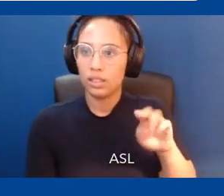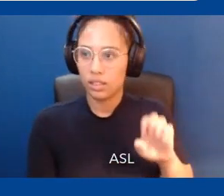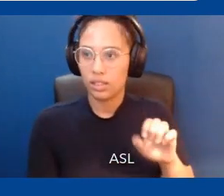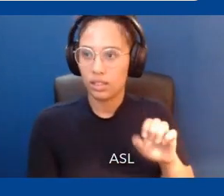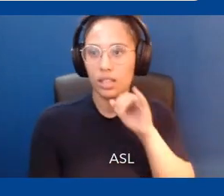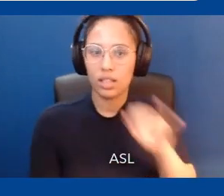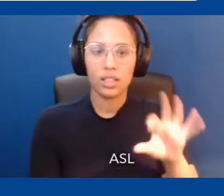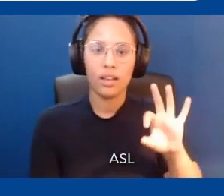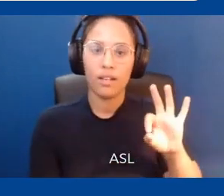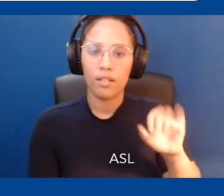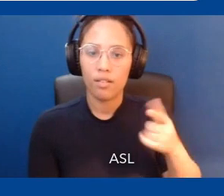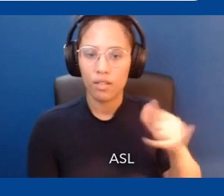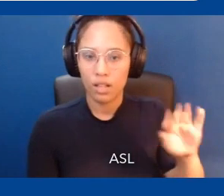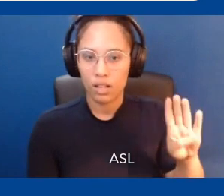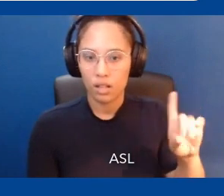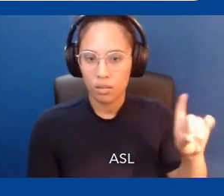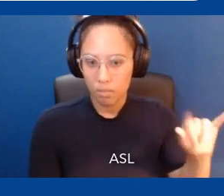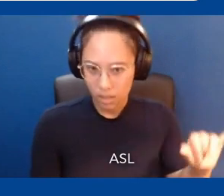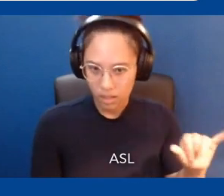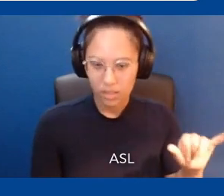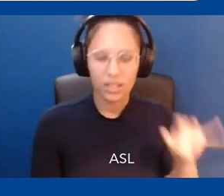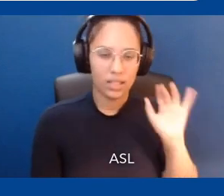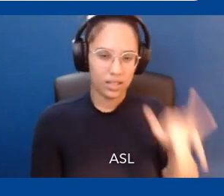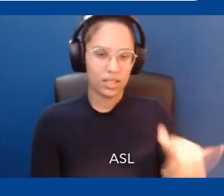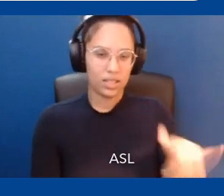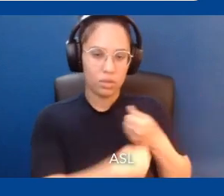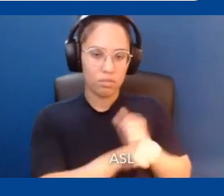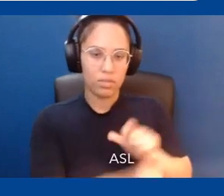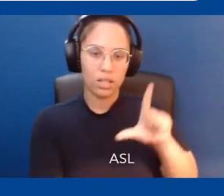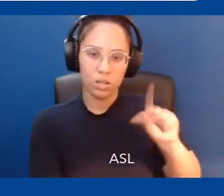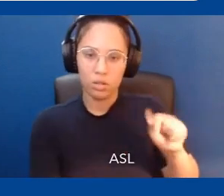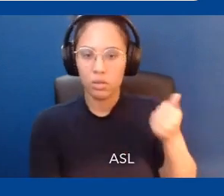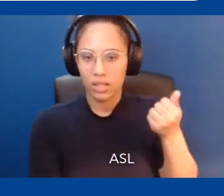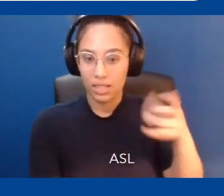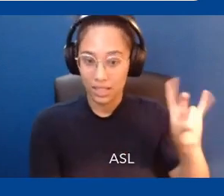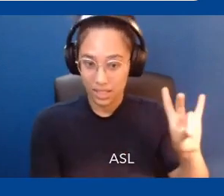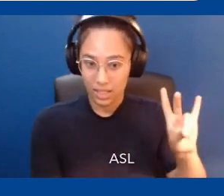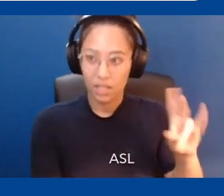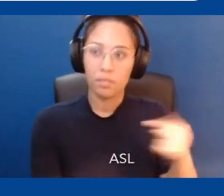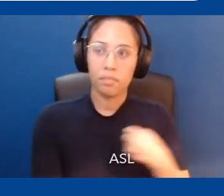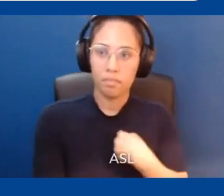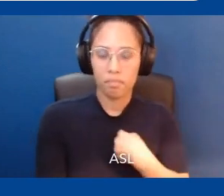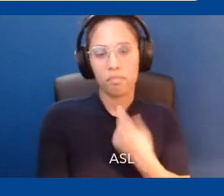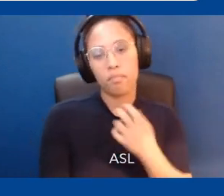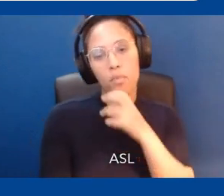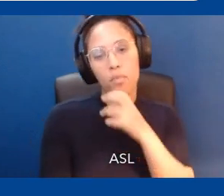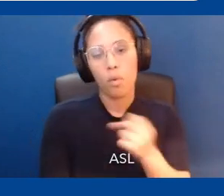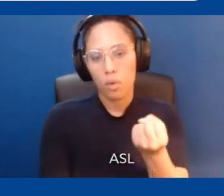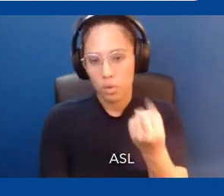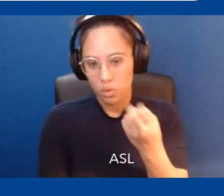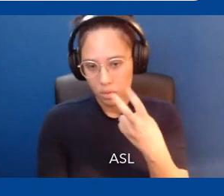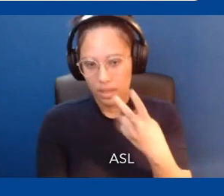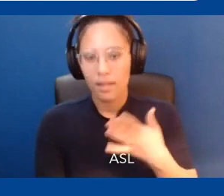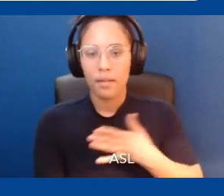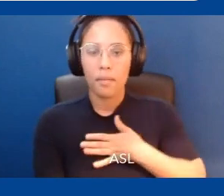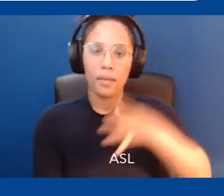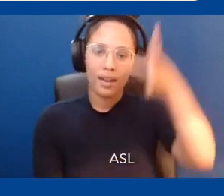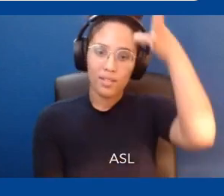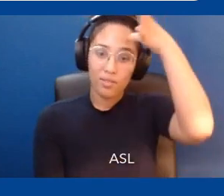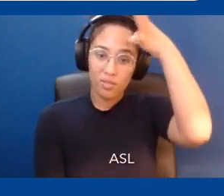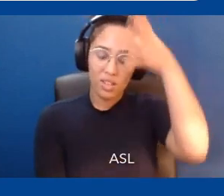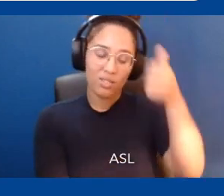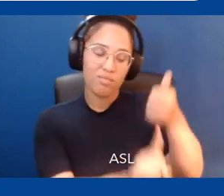from 2017. When I was 12, my father died on an